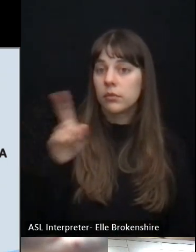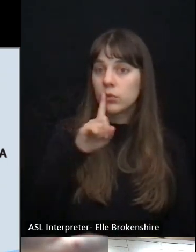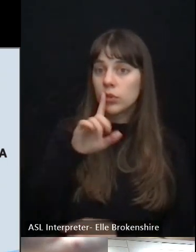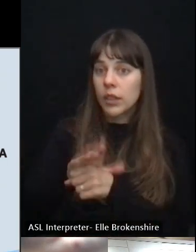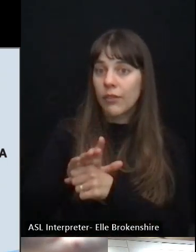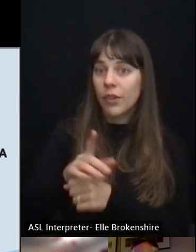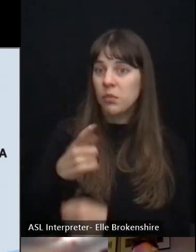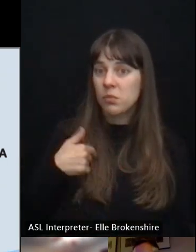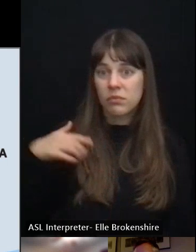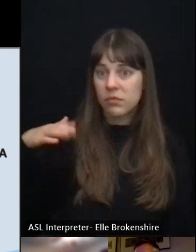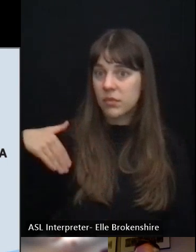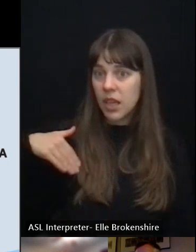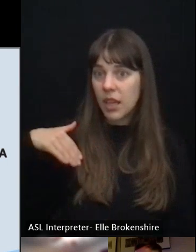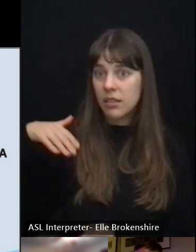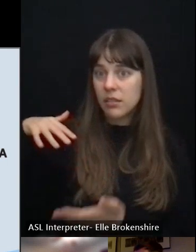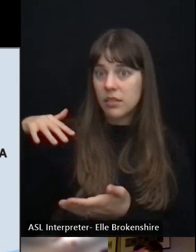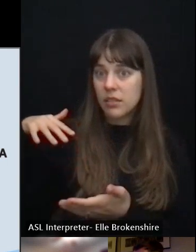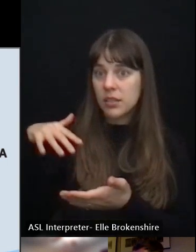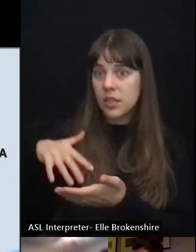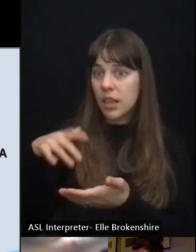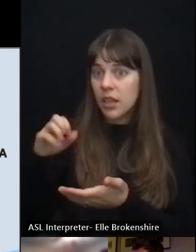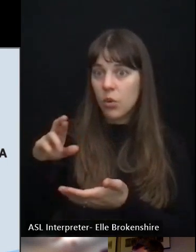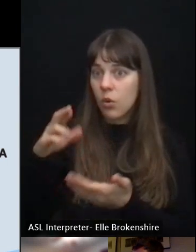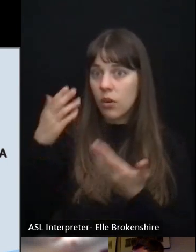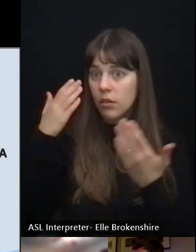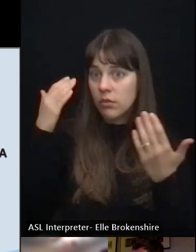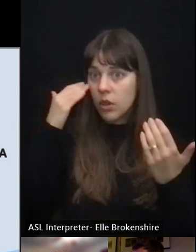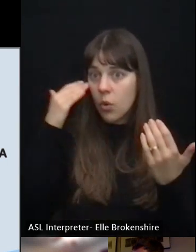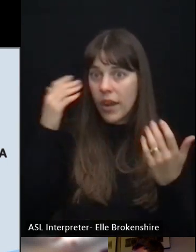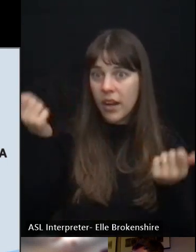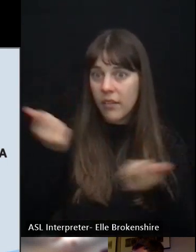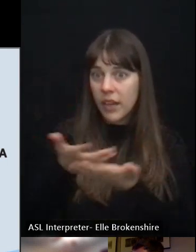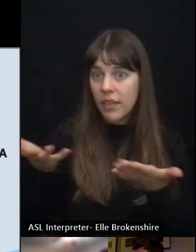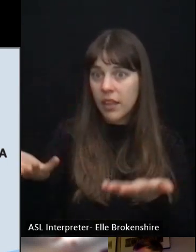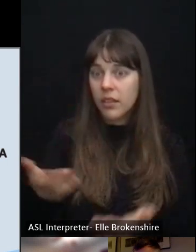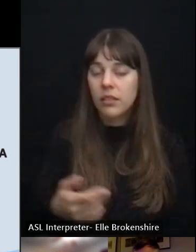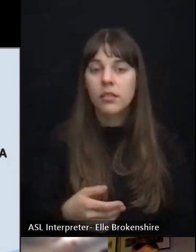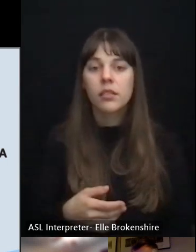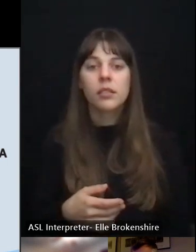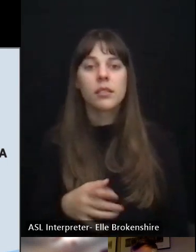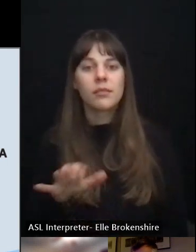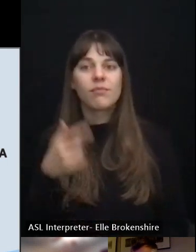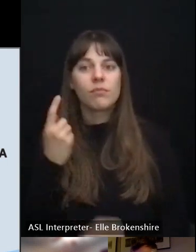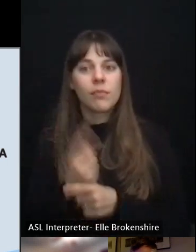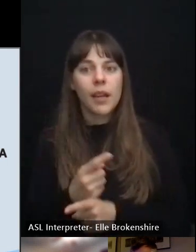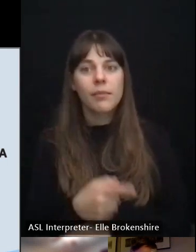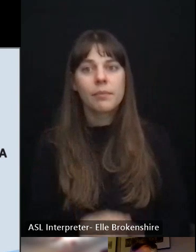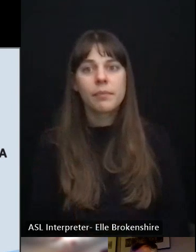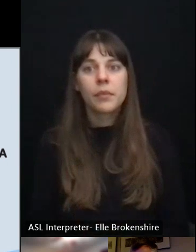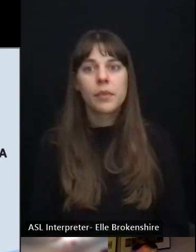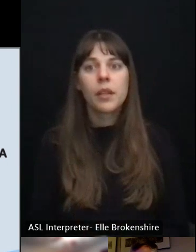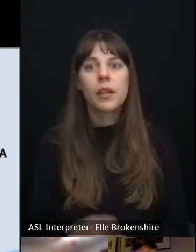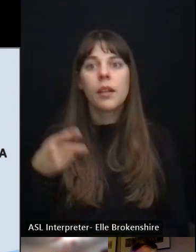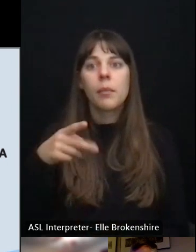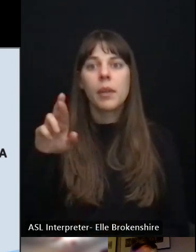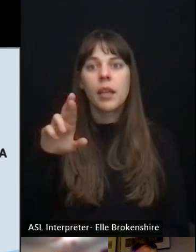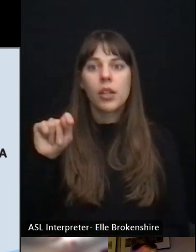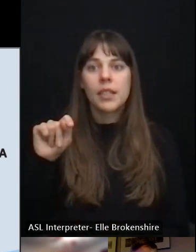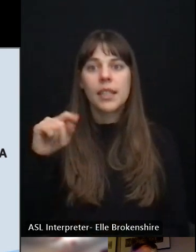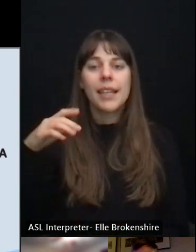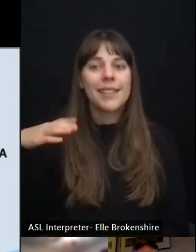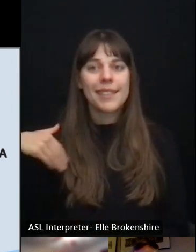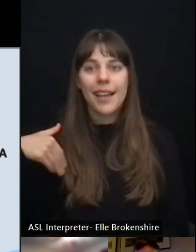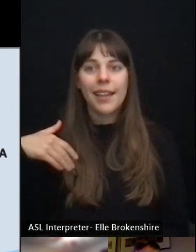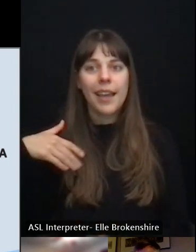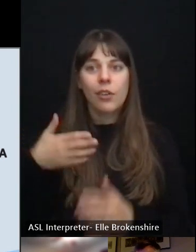we have not studied, nor are we aware of anything. Yeah, that's correct. So PRT hasn't performed any